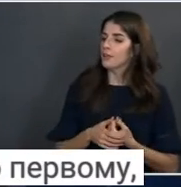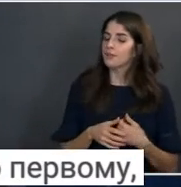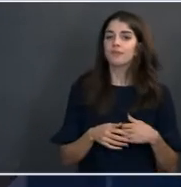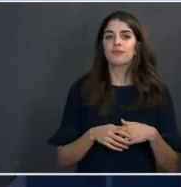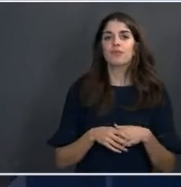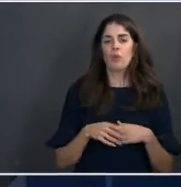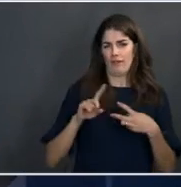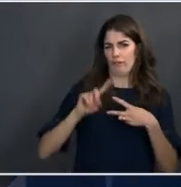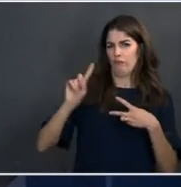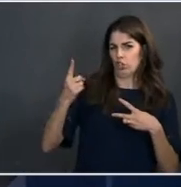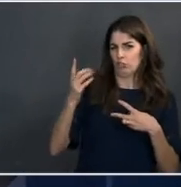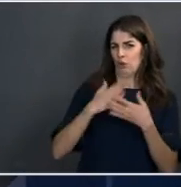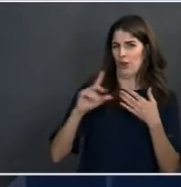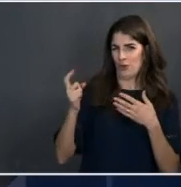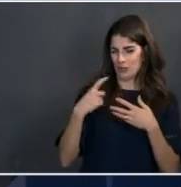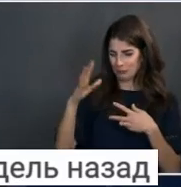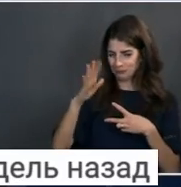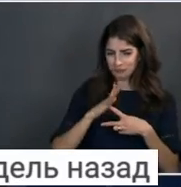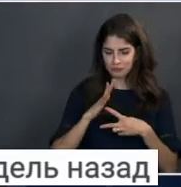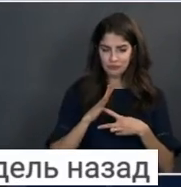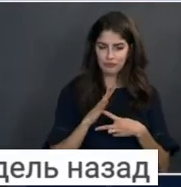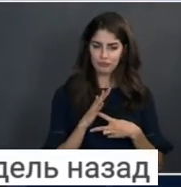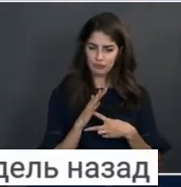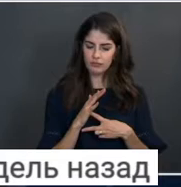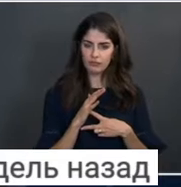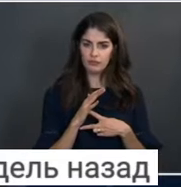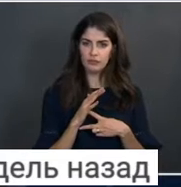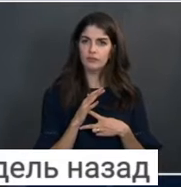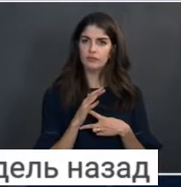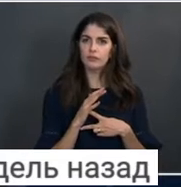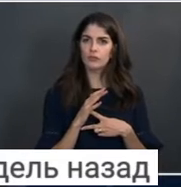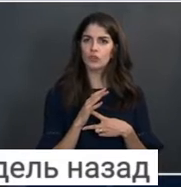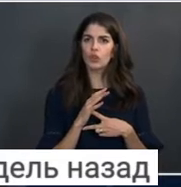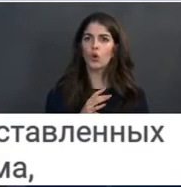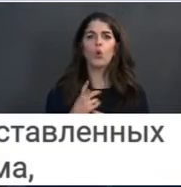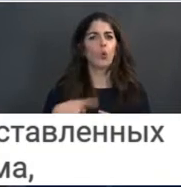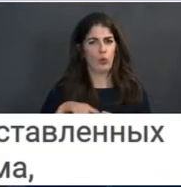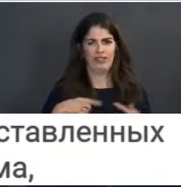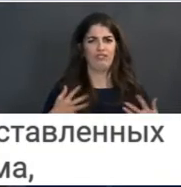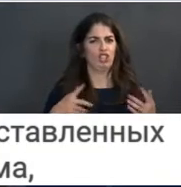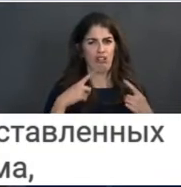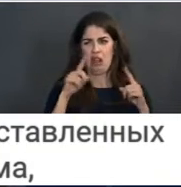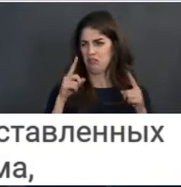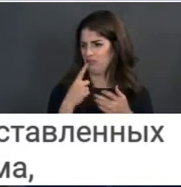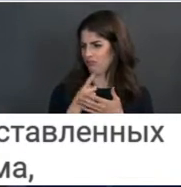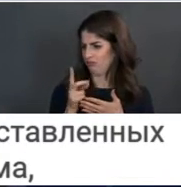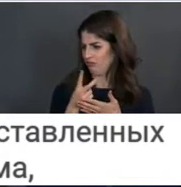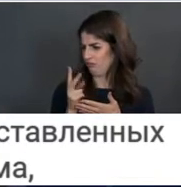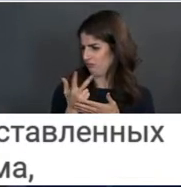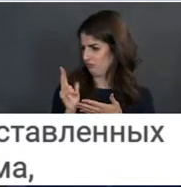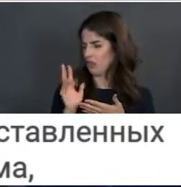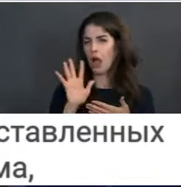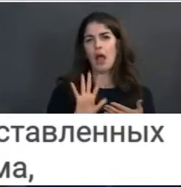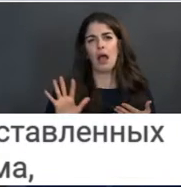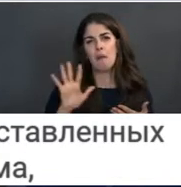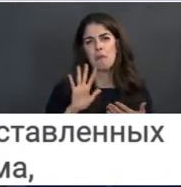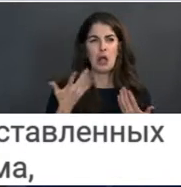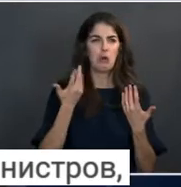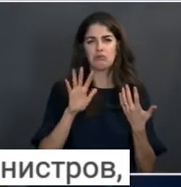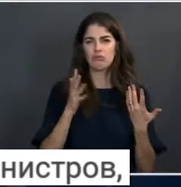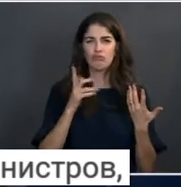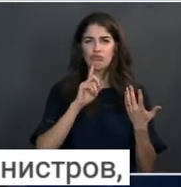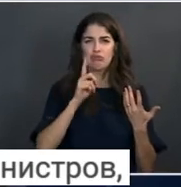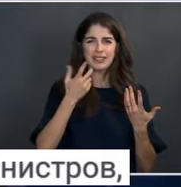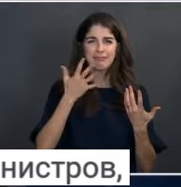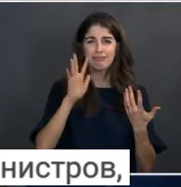on the first, I think we announced a couple of weeks ago that about 36 members of the senior White House